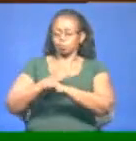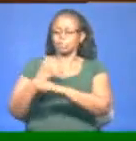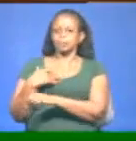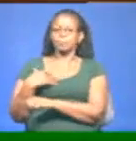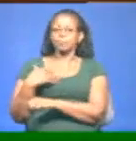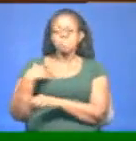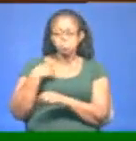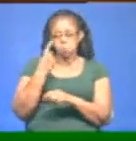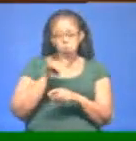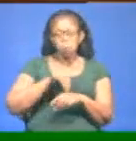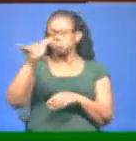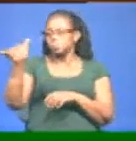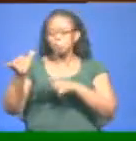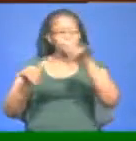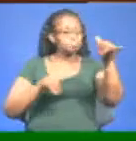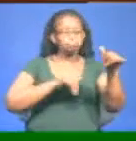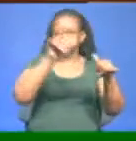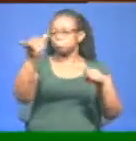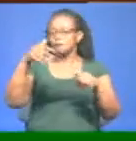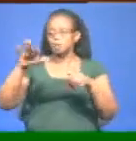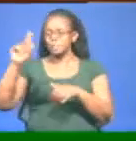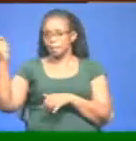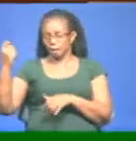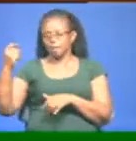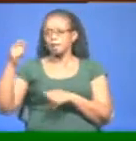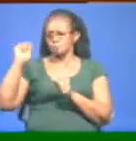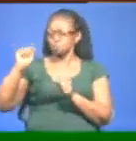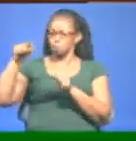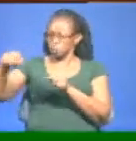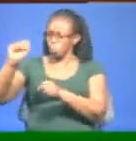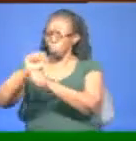opportunity to do the best they can. But at the same time, we want to make sure that they are protected as well.